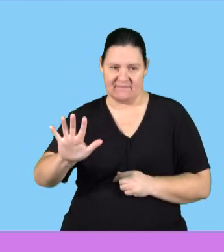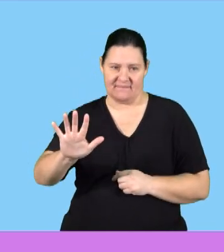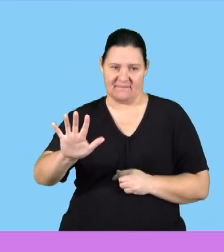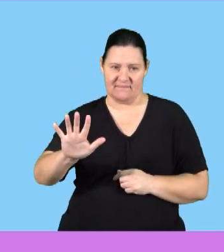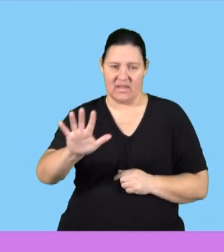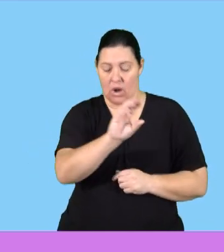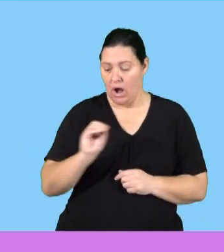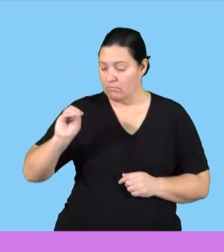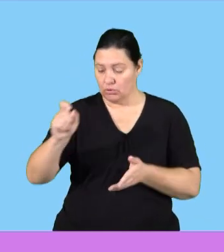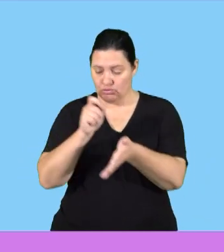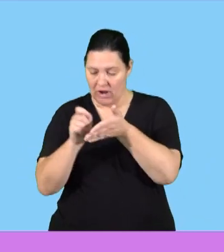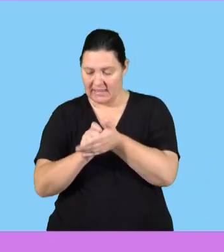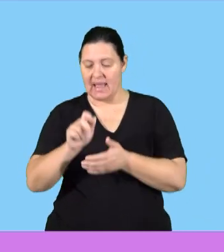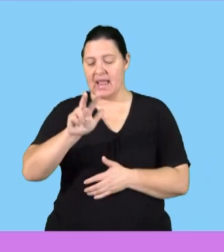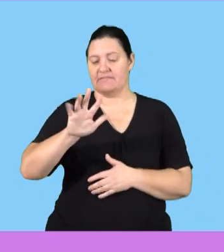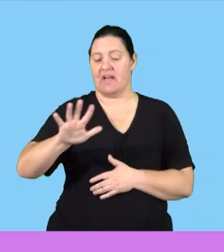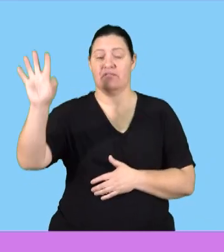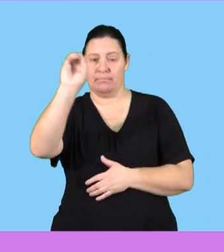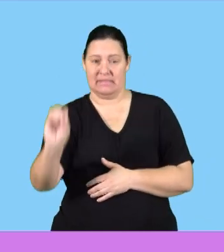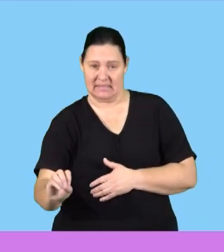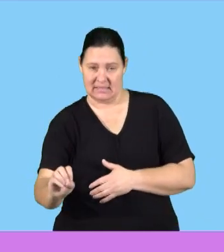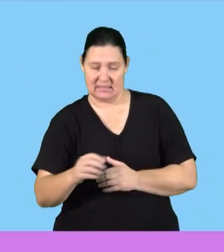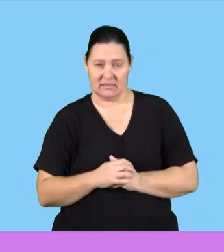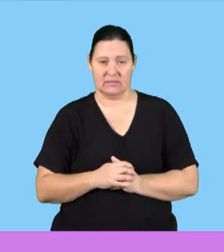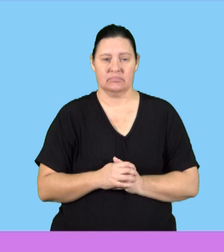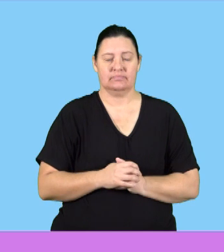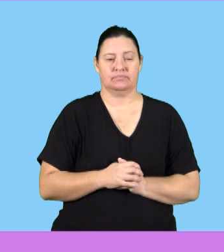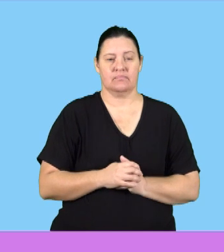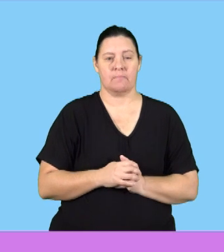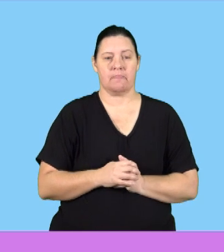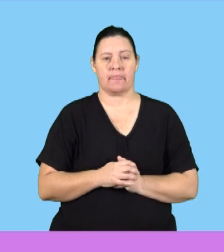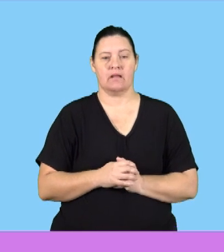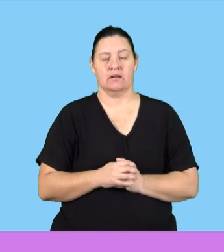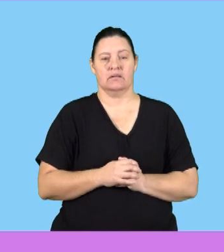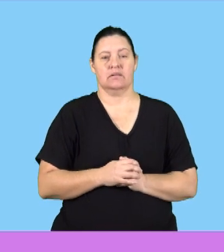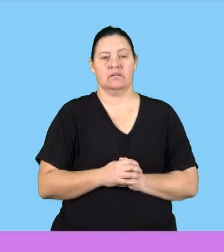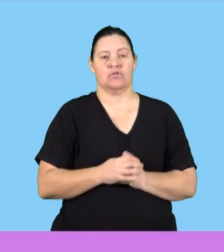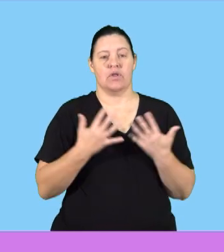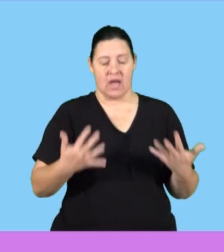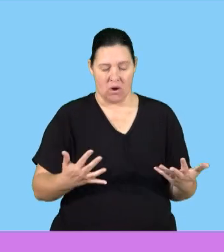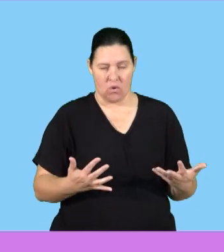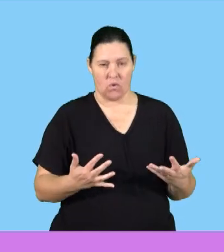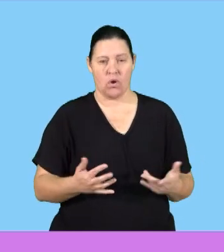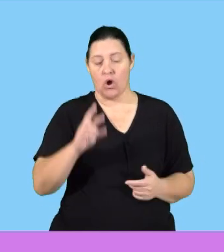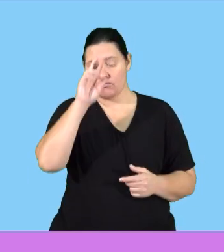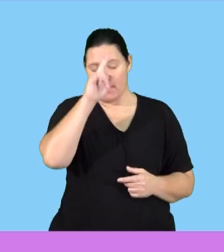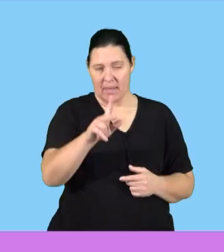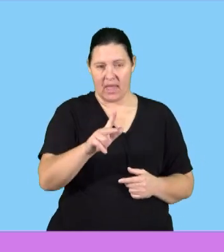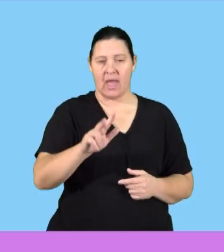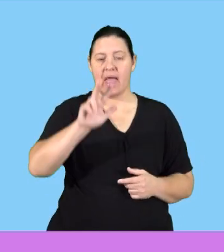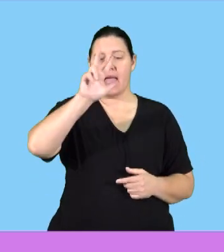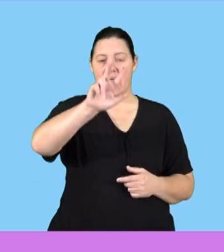85%. So this is 85%. So having your 85%, therefore,